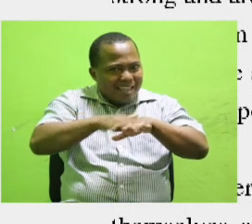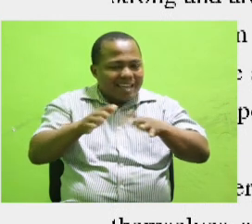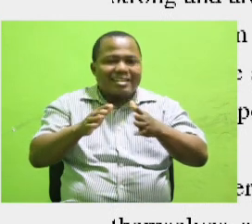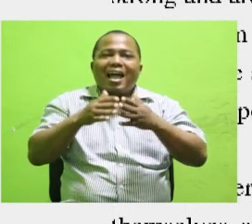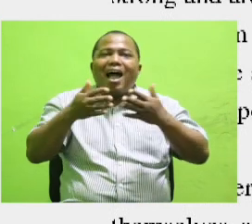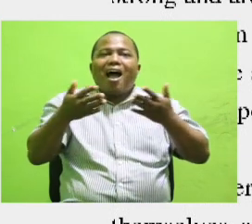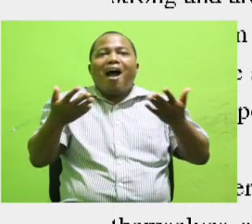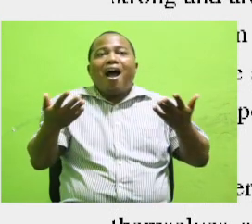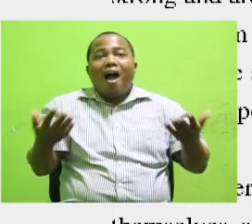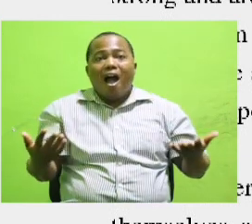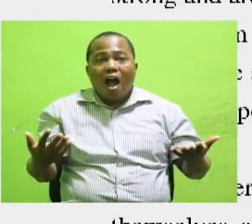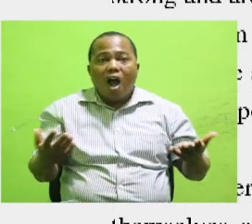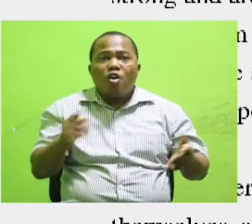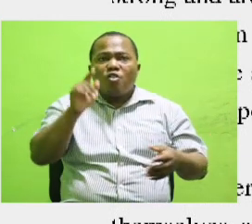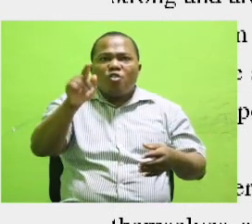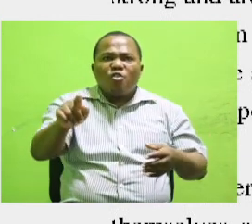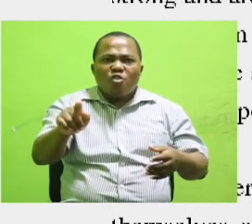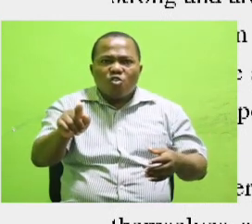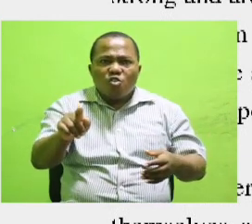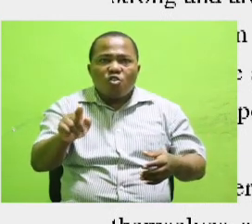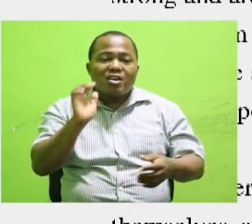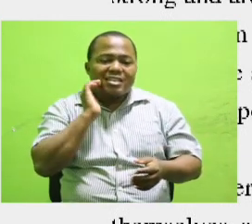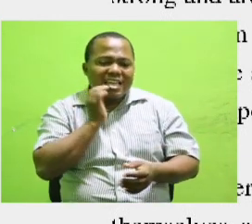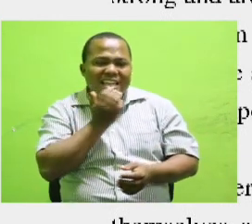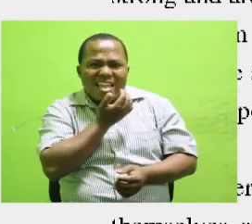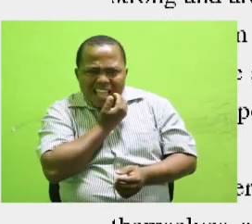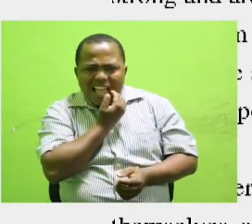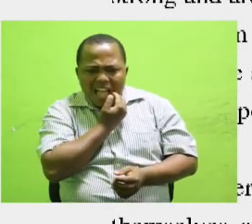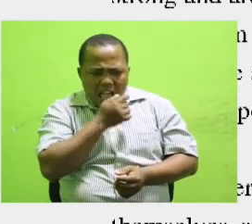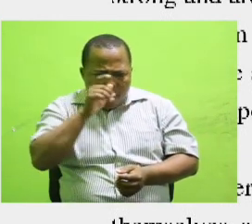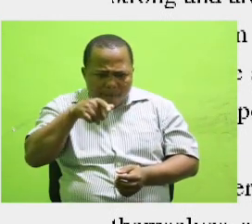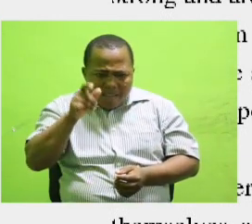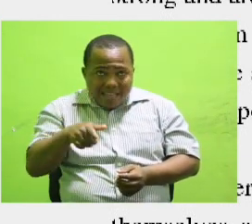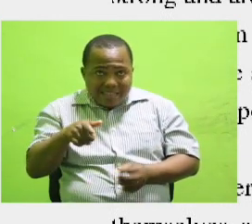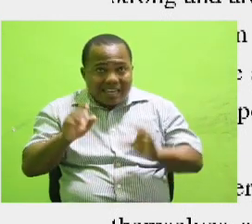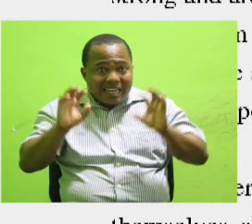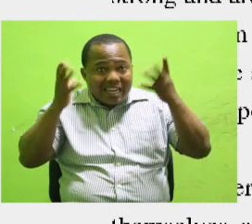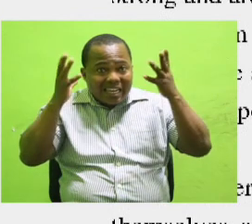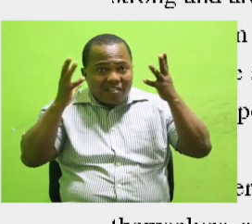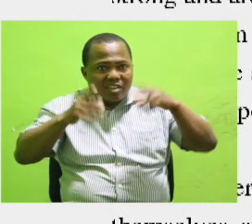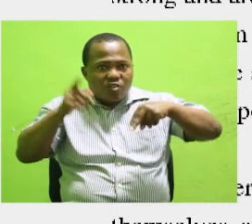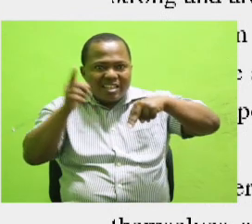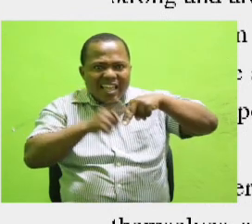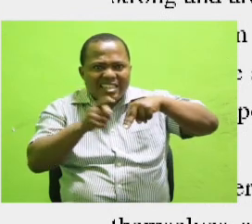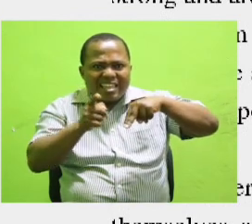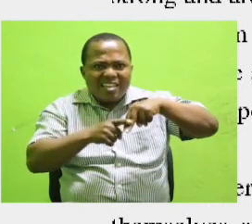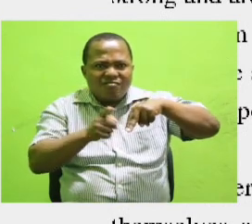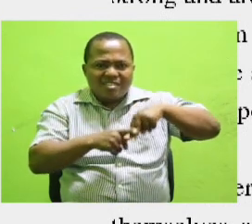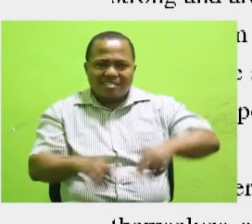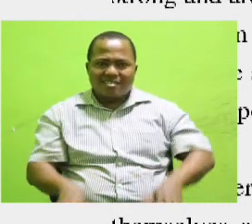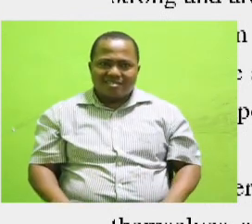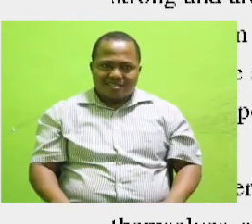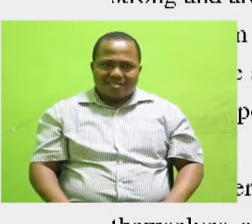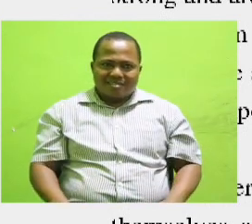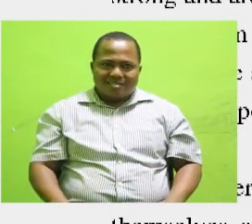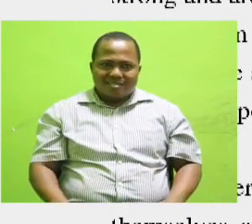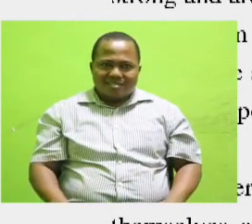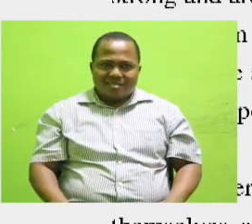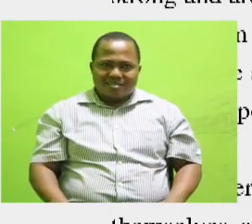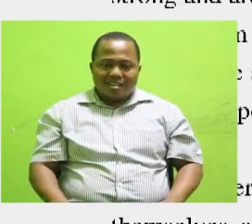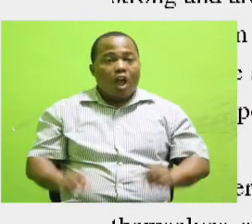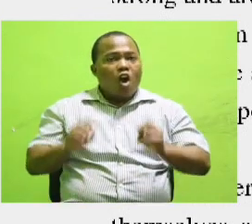how do you take care of a person living with HIV AIDS. But once writing